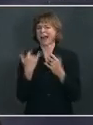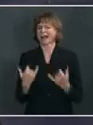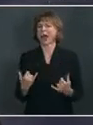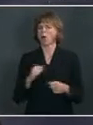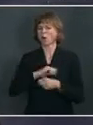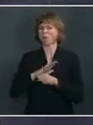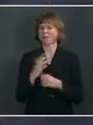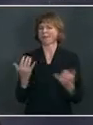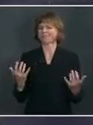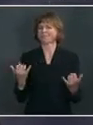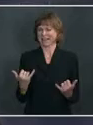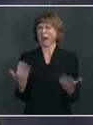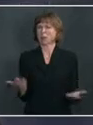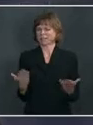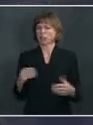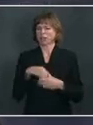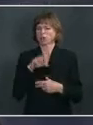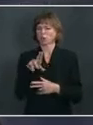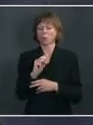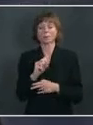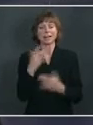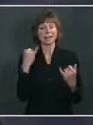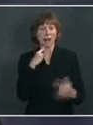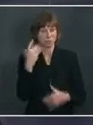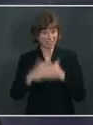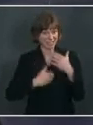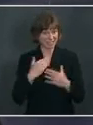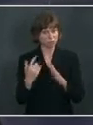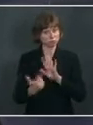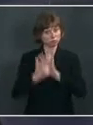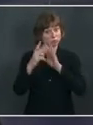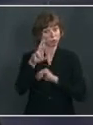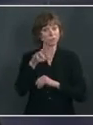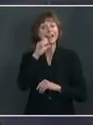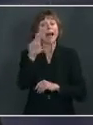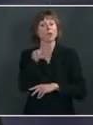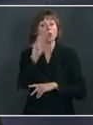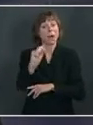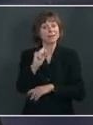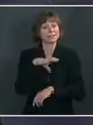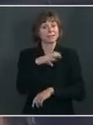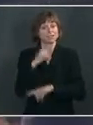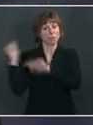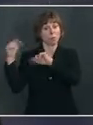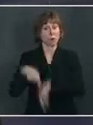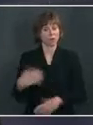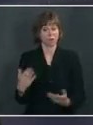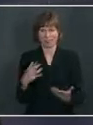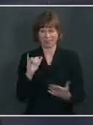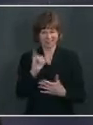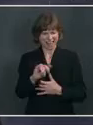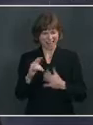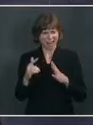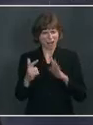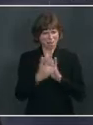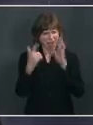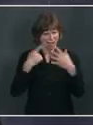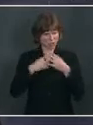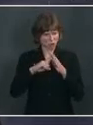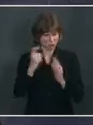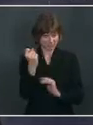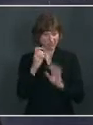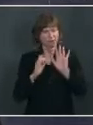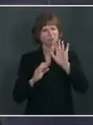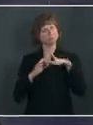course, have taken steps to ban non-U.S. citizens from South Africa from traveling here. That ban goes into effect on Saturday. Can you